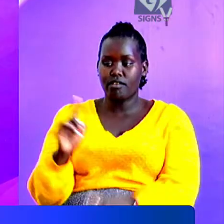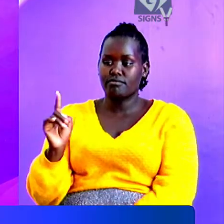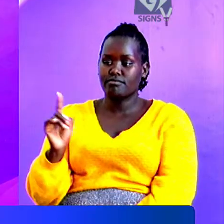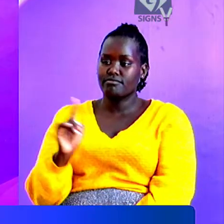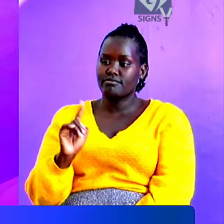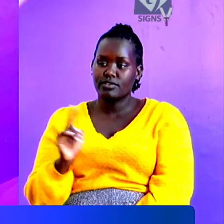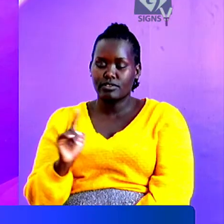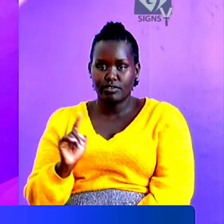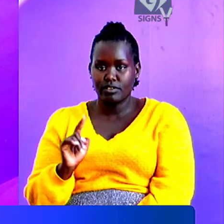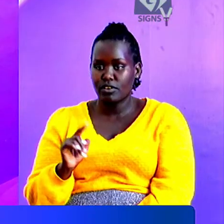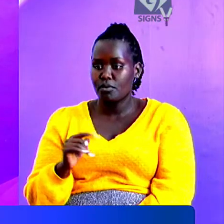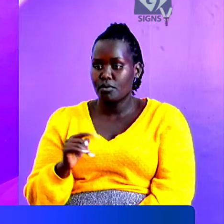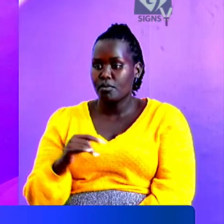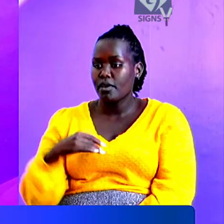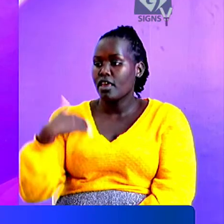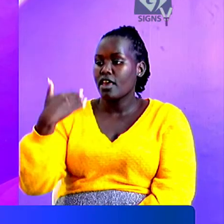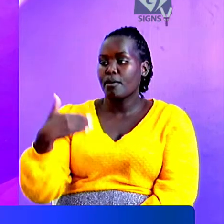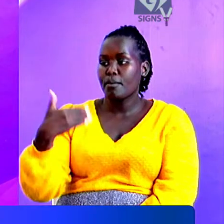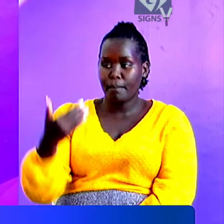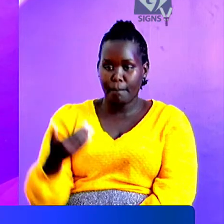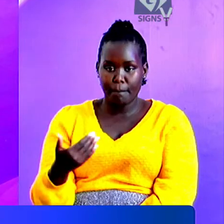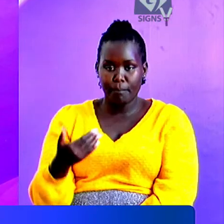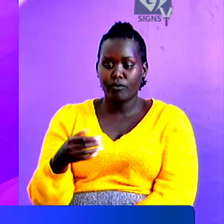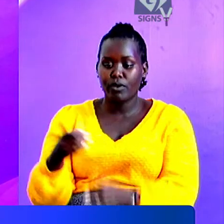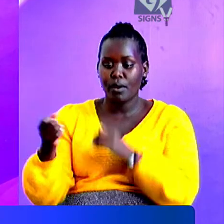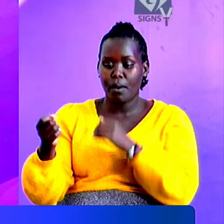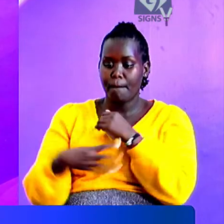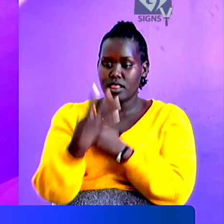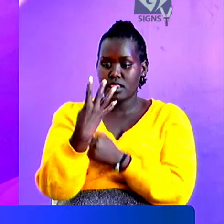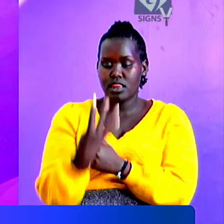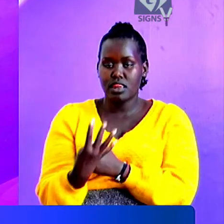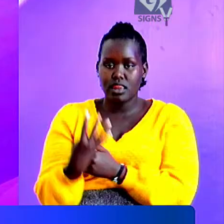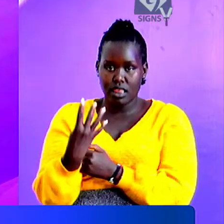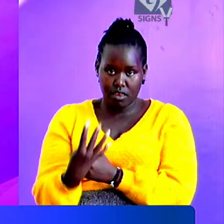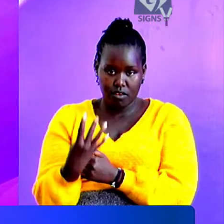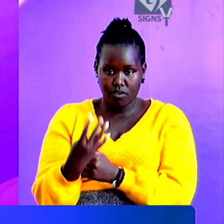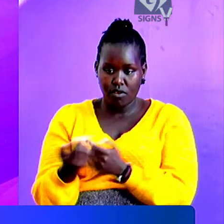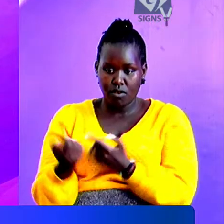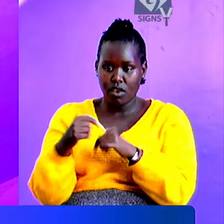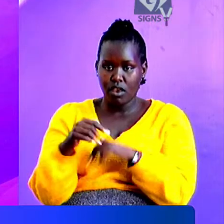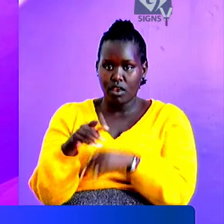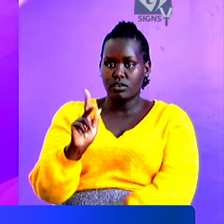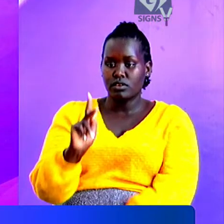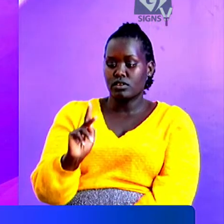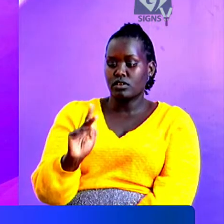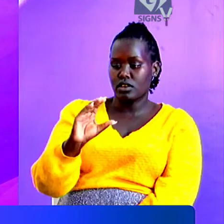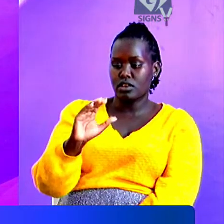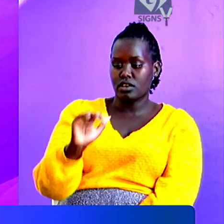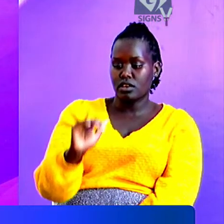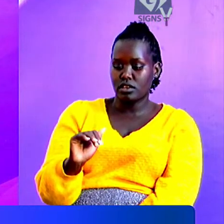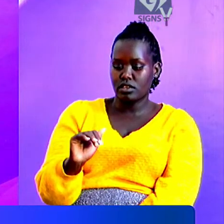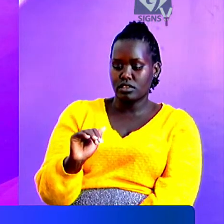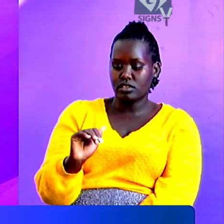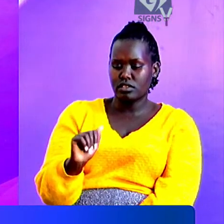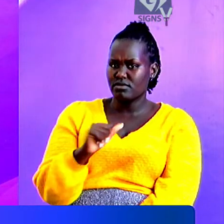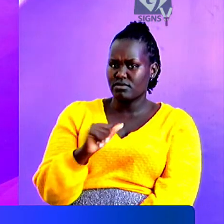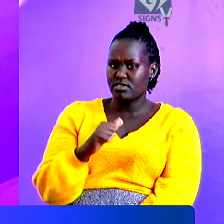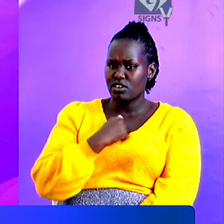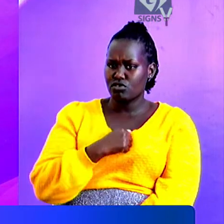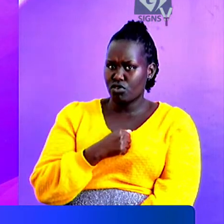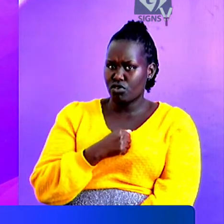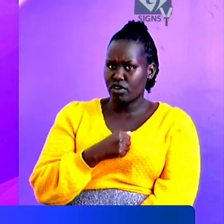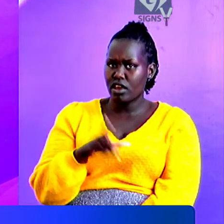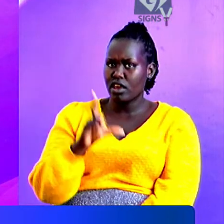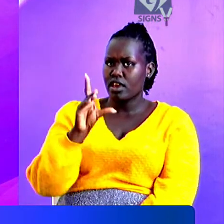So every April we used to come to KCA University. No, not KCA, Daystar, sorry.